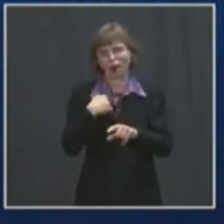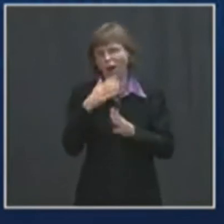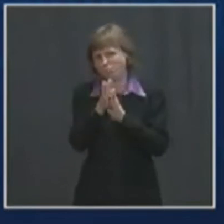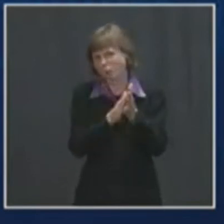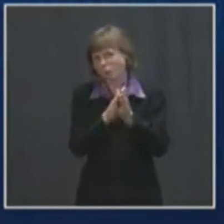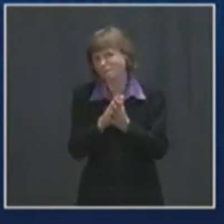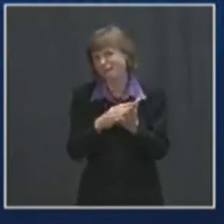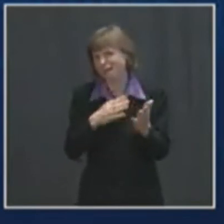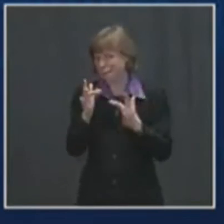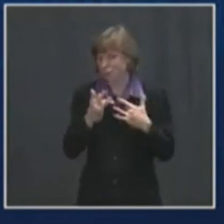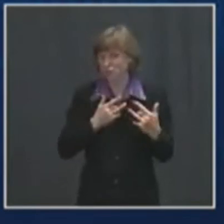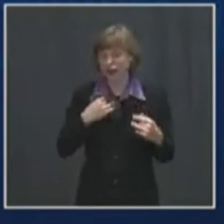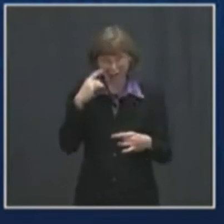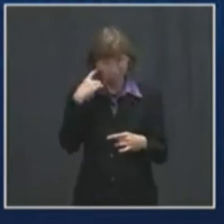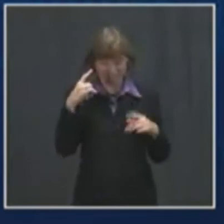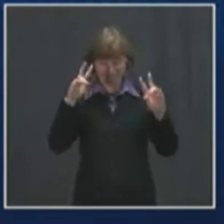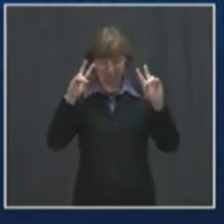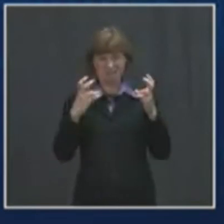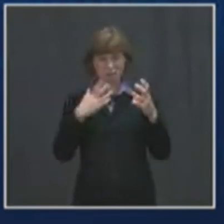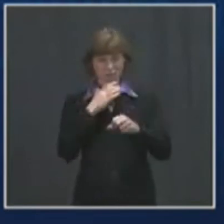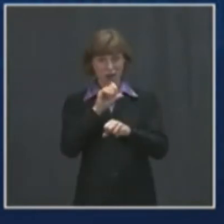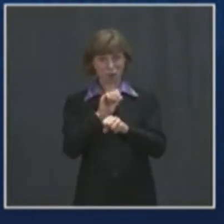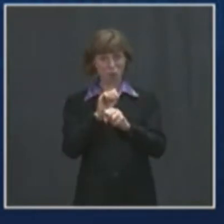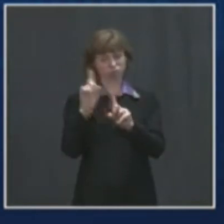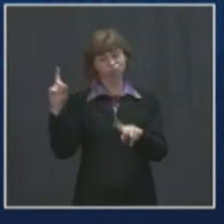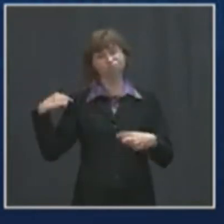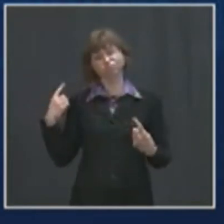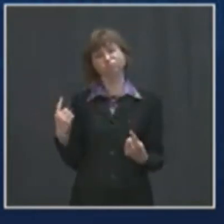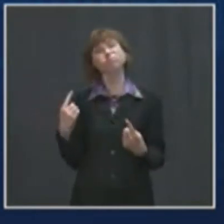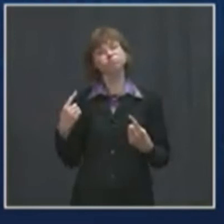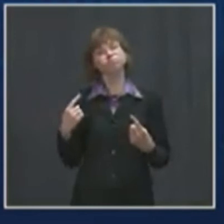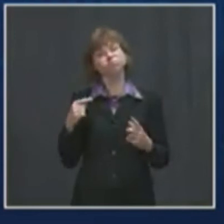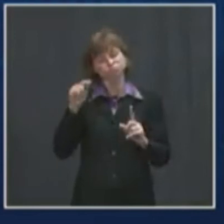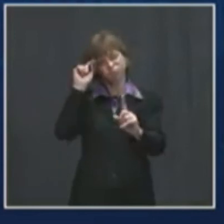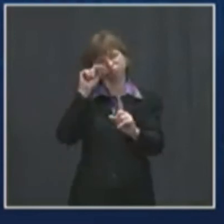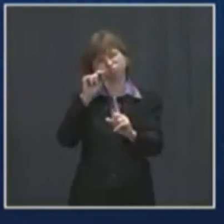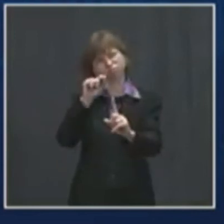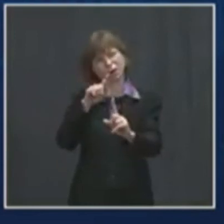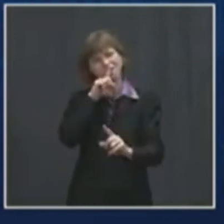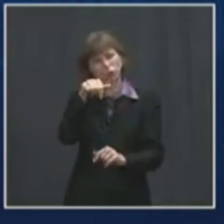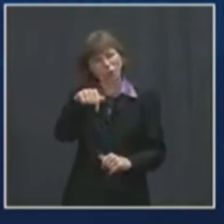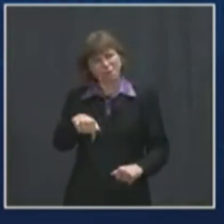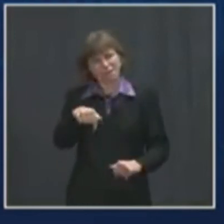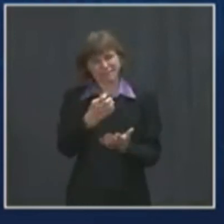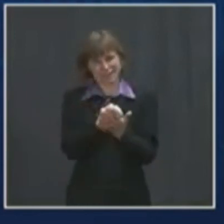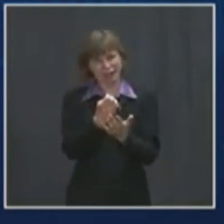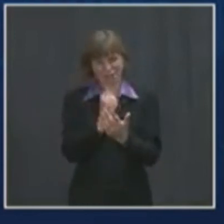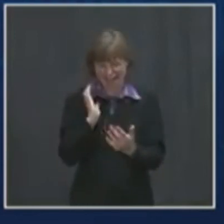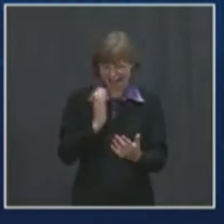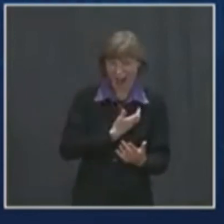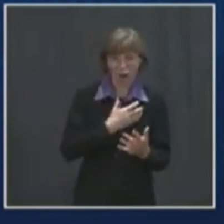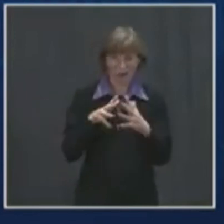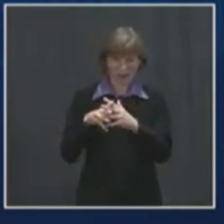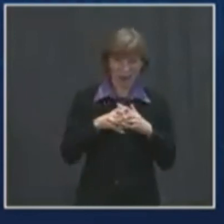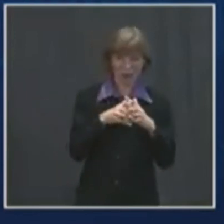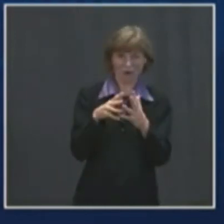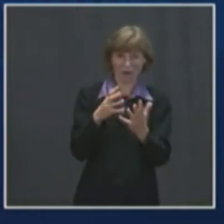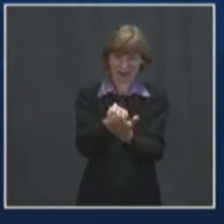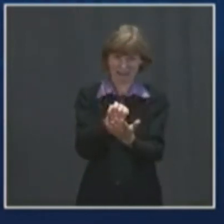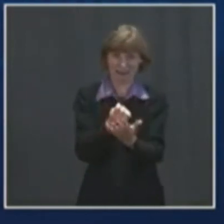I think the theme of my work has always been making sure that this economy, that our economy, the American economy,